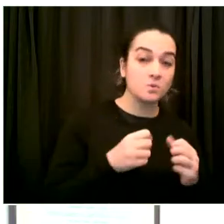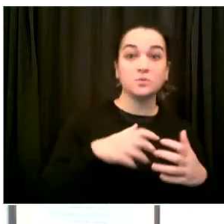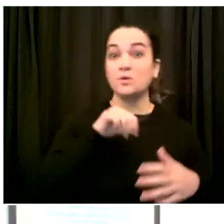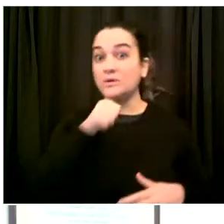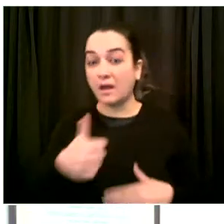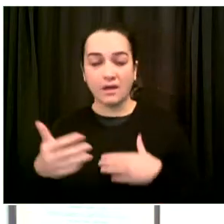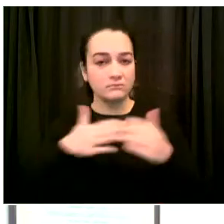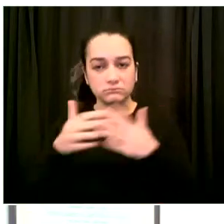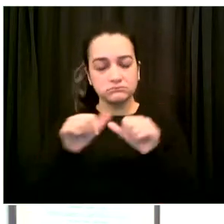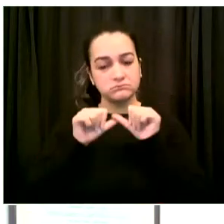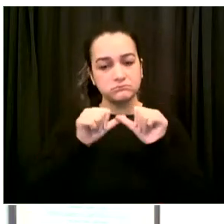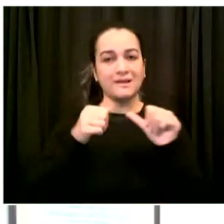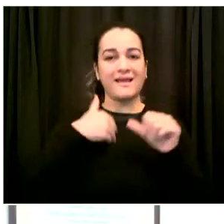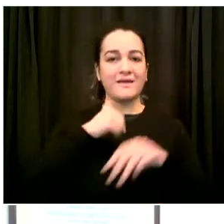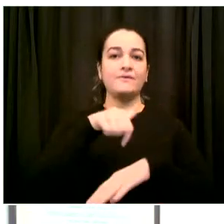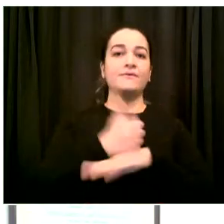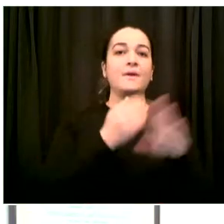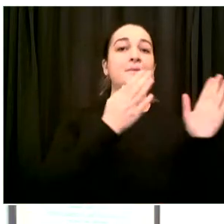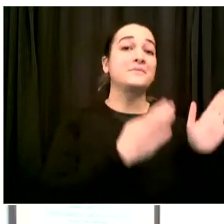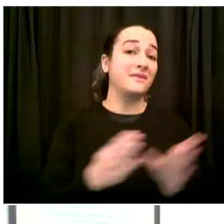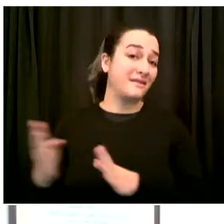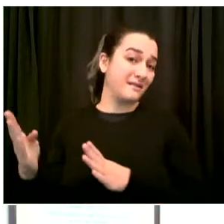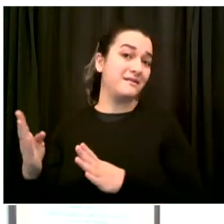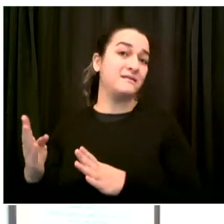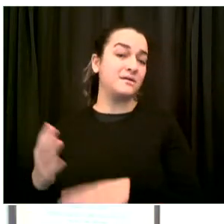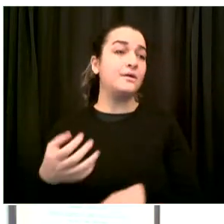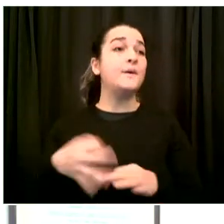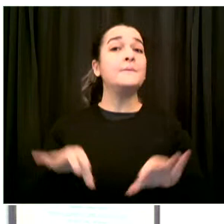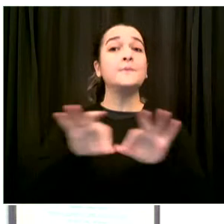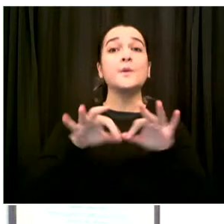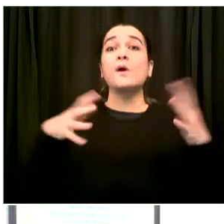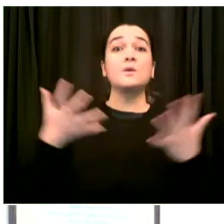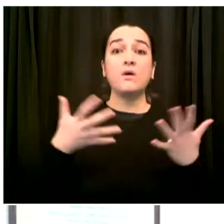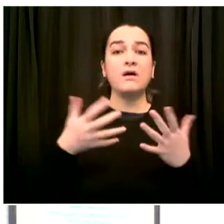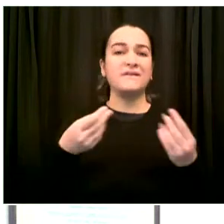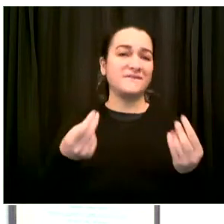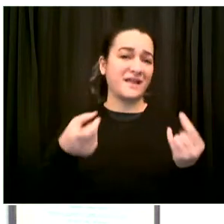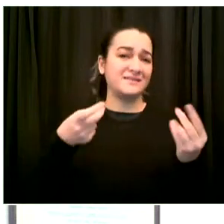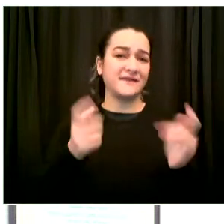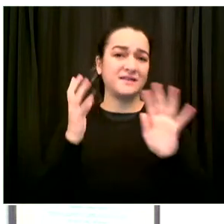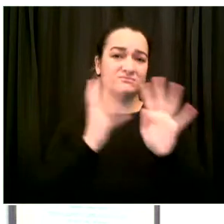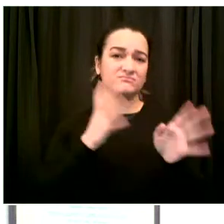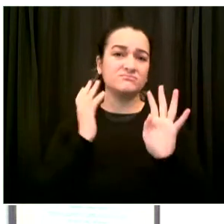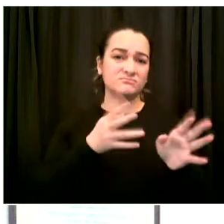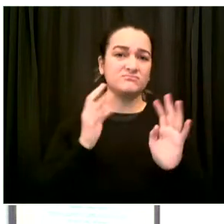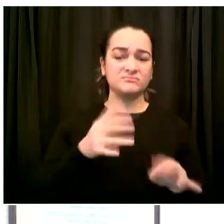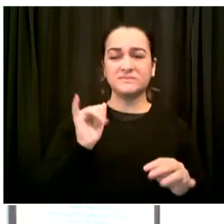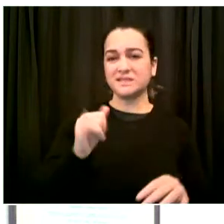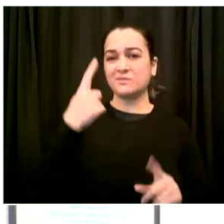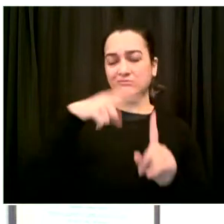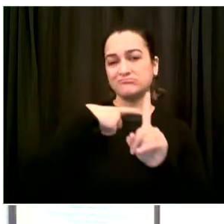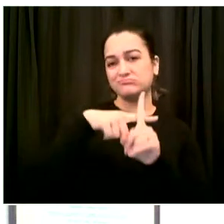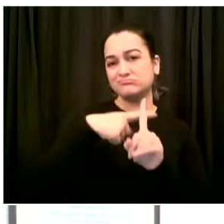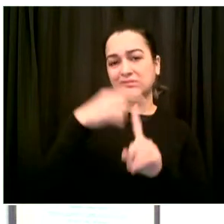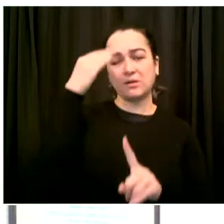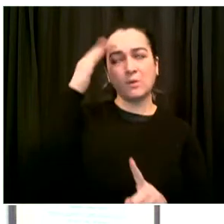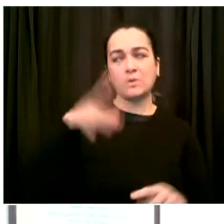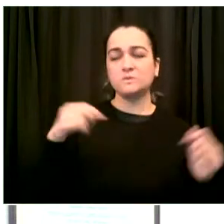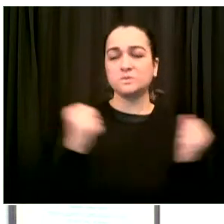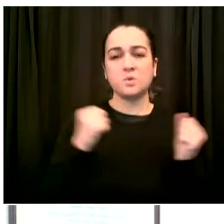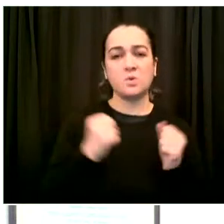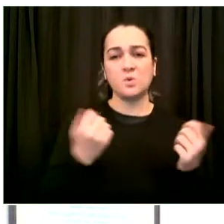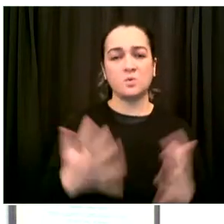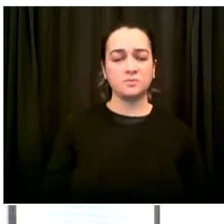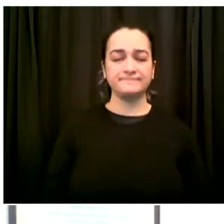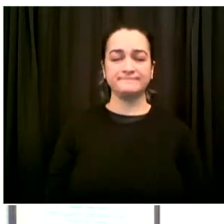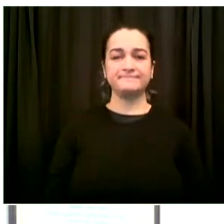we have indoor staging areas that allow us to continue with that distancing. We can follow up with some more specifics